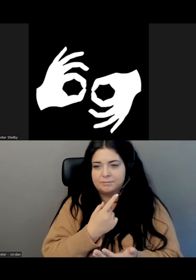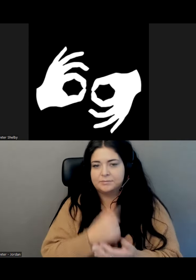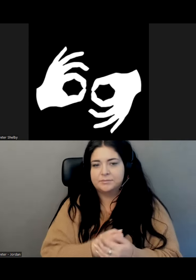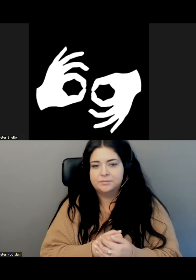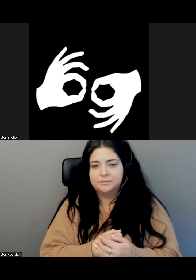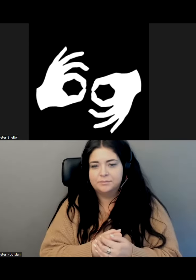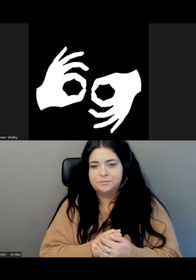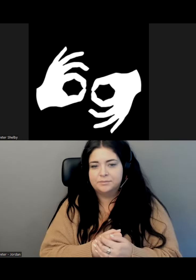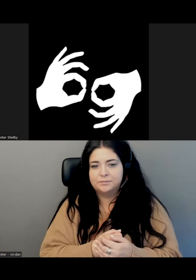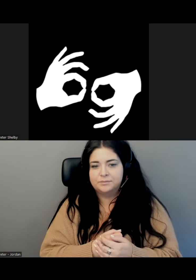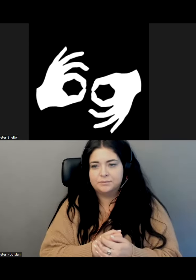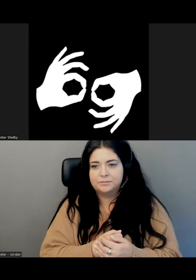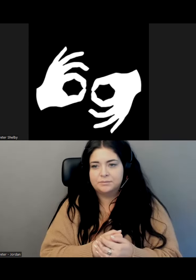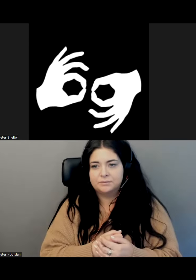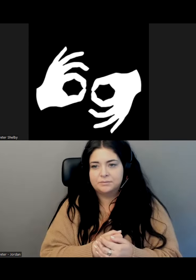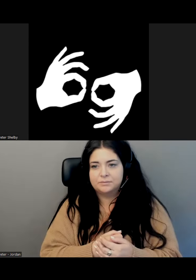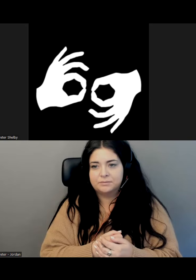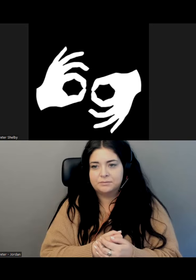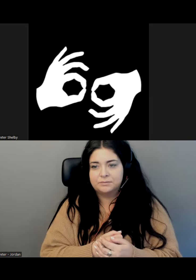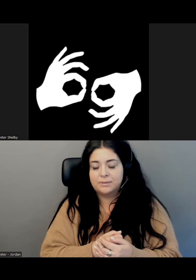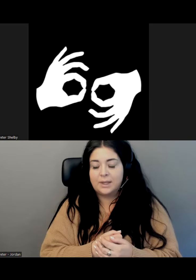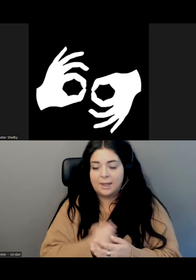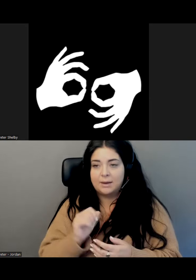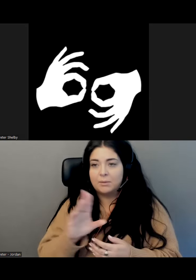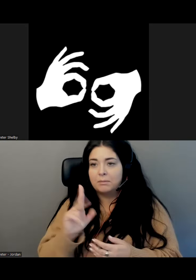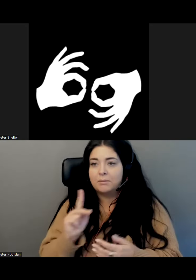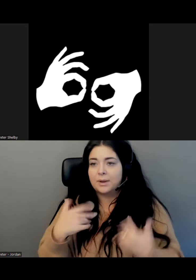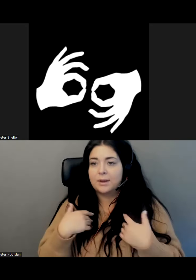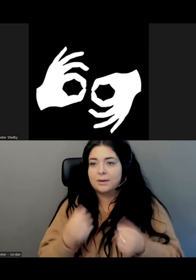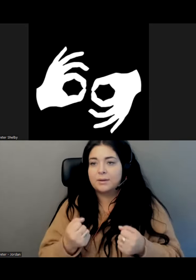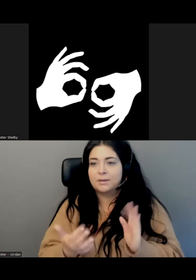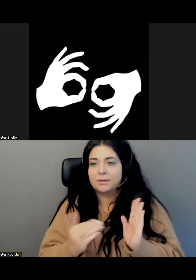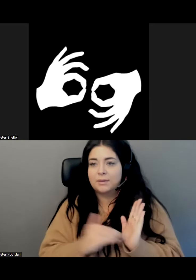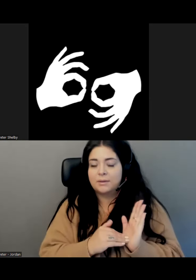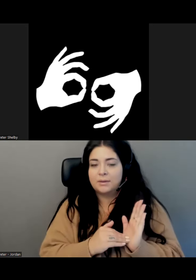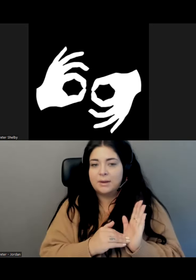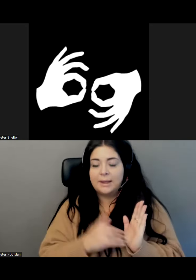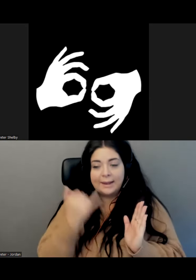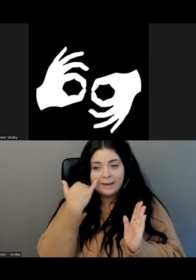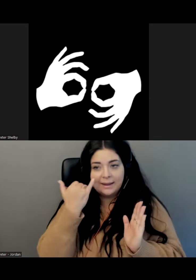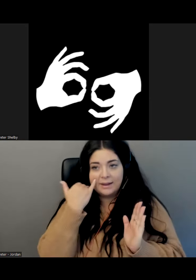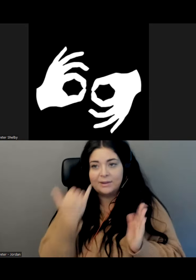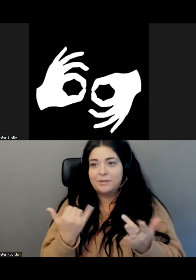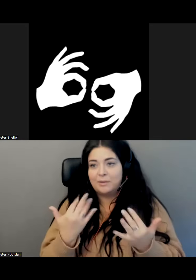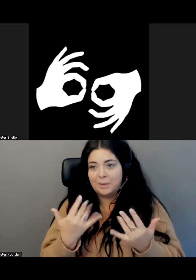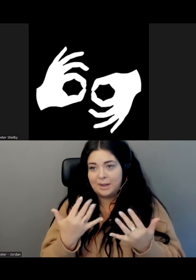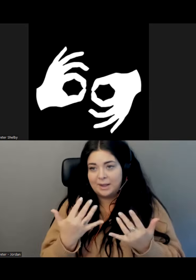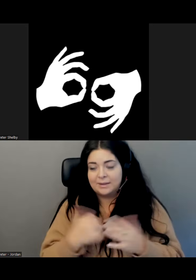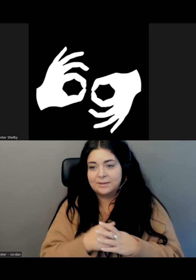take, and my hearing completely recovered. Now, if I had waited,